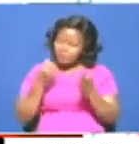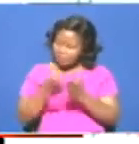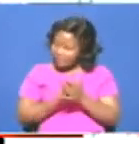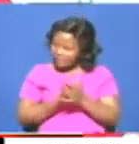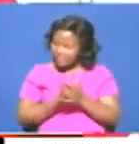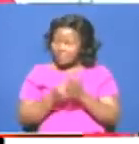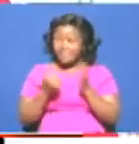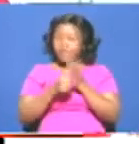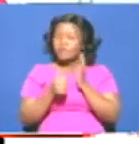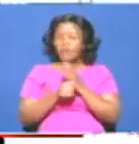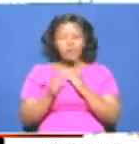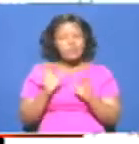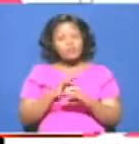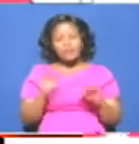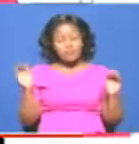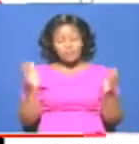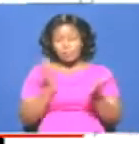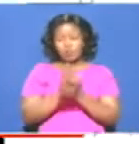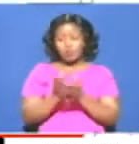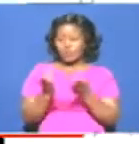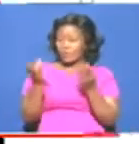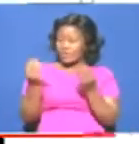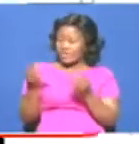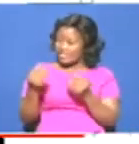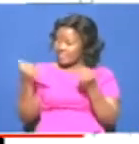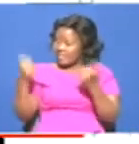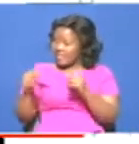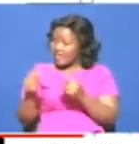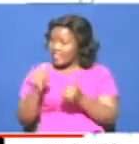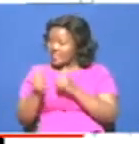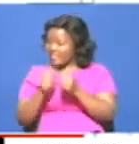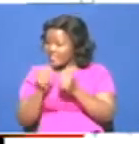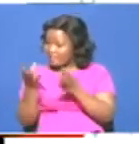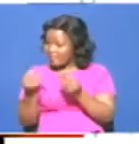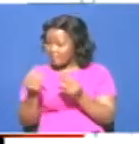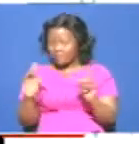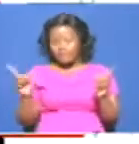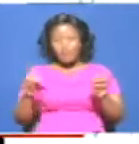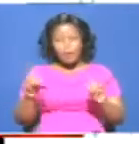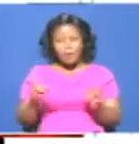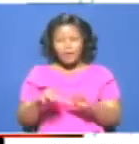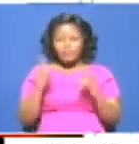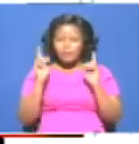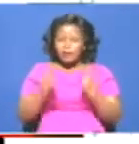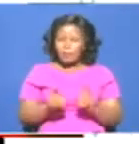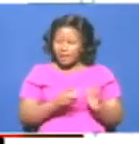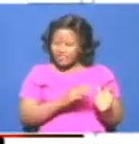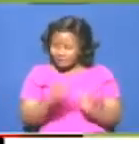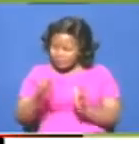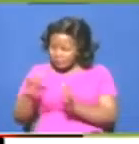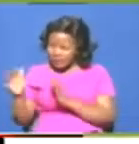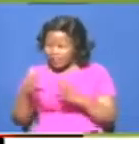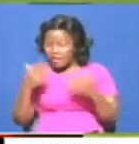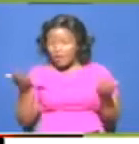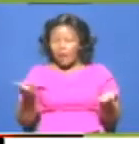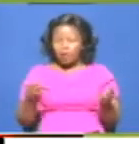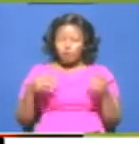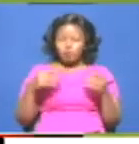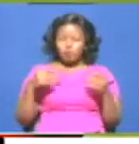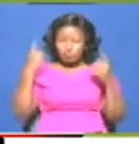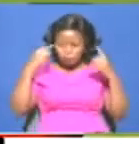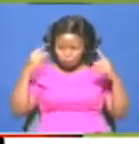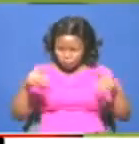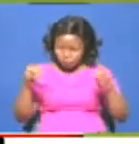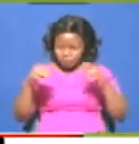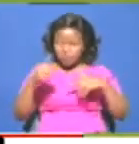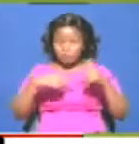ya leo ilikuwa si rahisi. Hakuna game rahisi, ile ushashinda. Lazima ujipange unapoleka kwenye hiyo mechi. The top